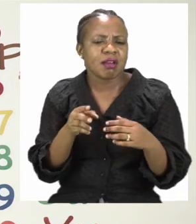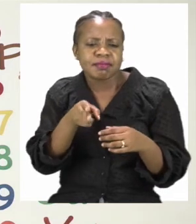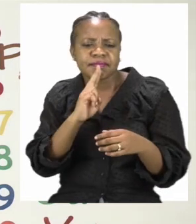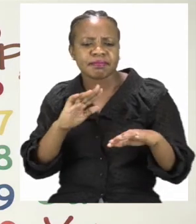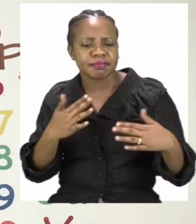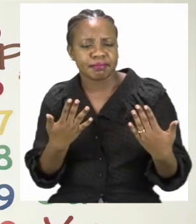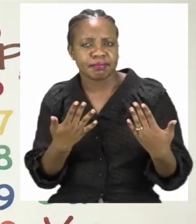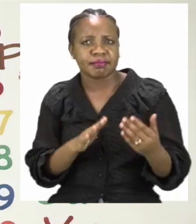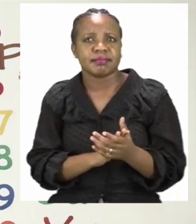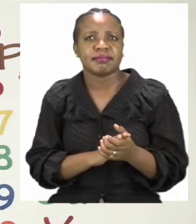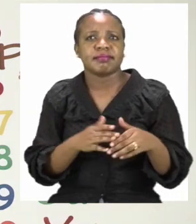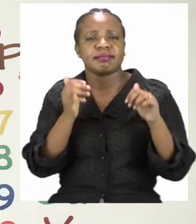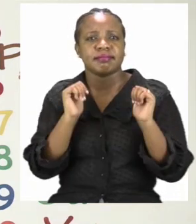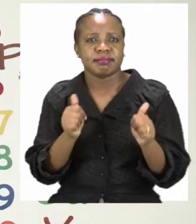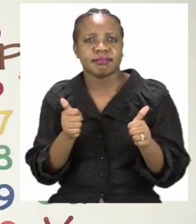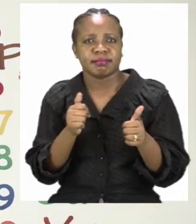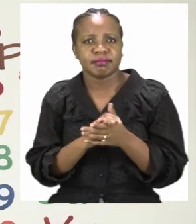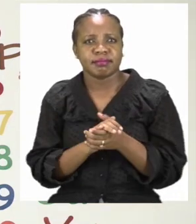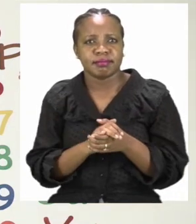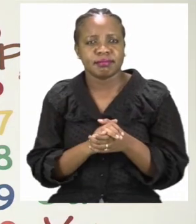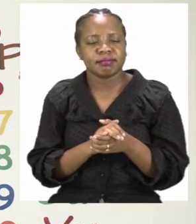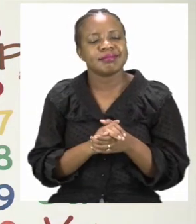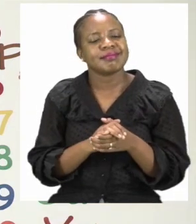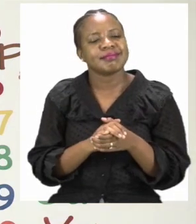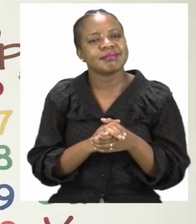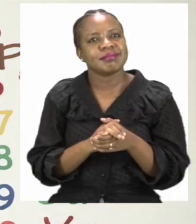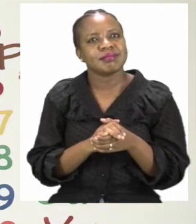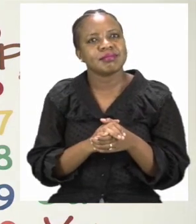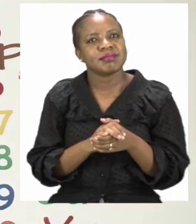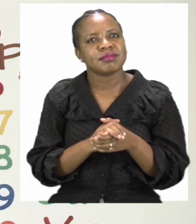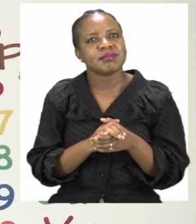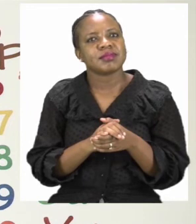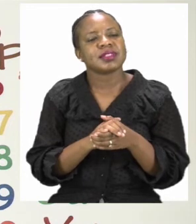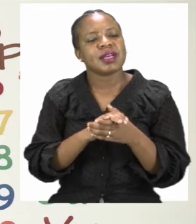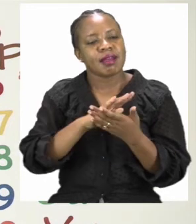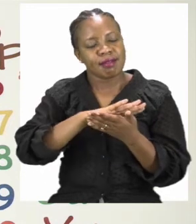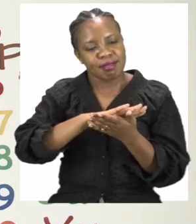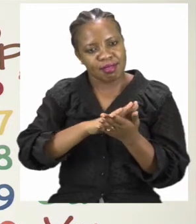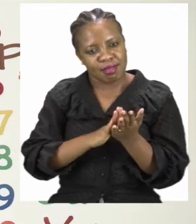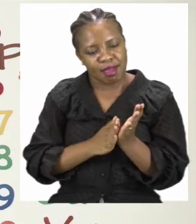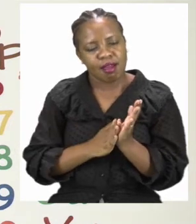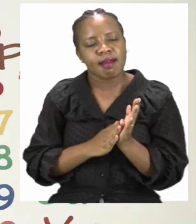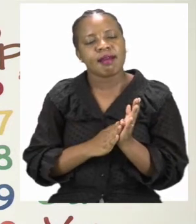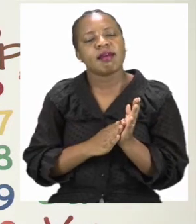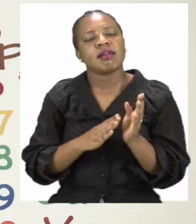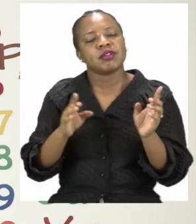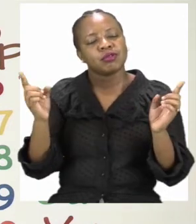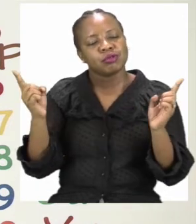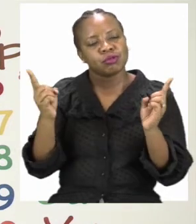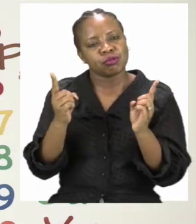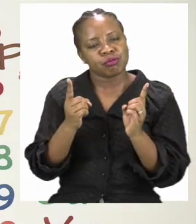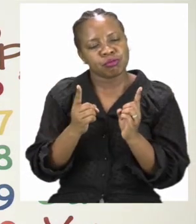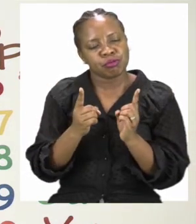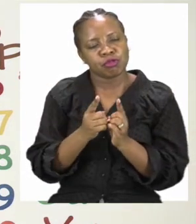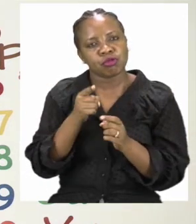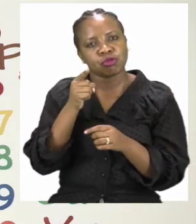Well done. We say, nice to meet you too. Nice to meet